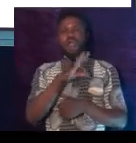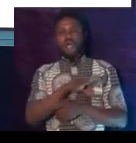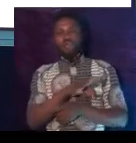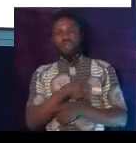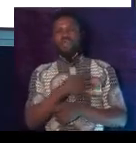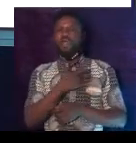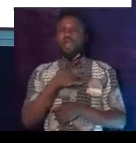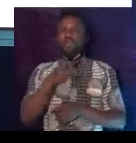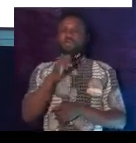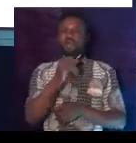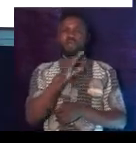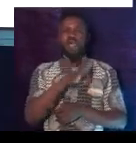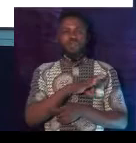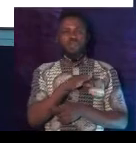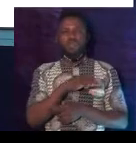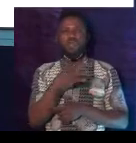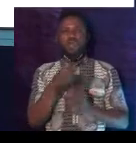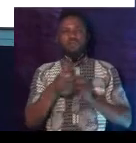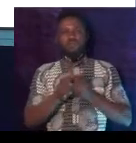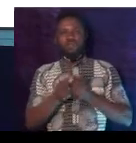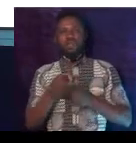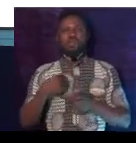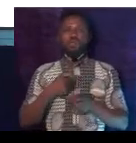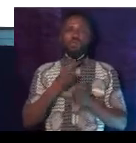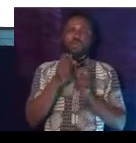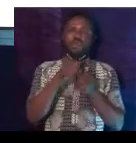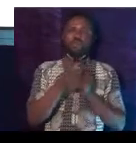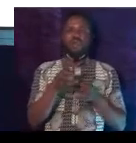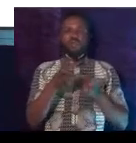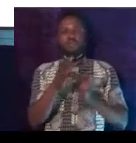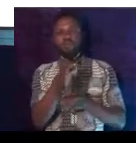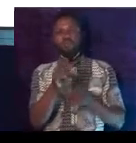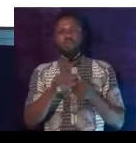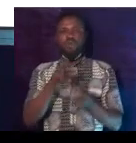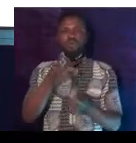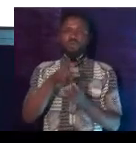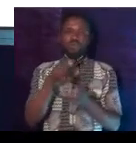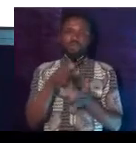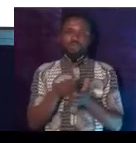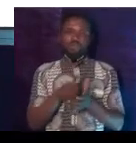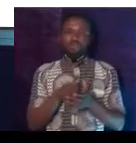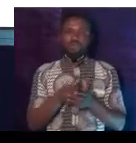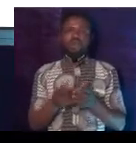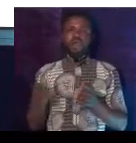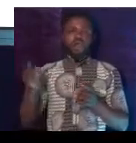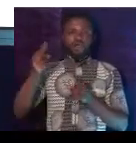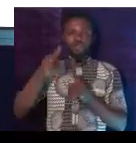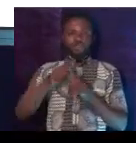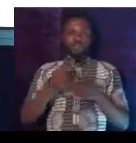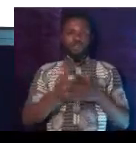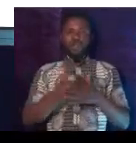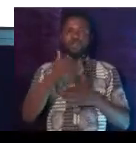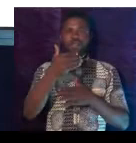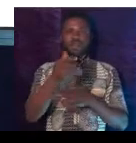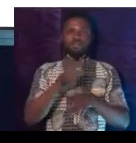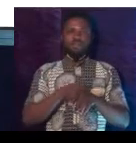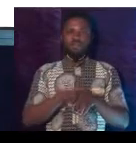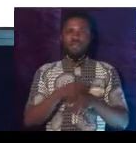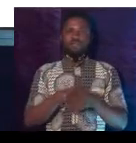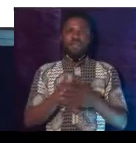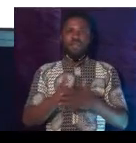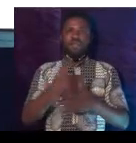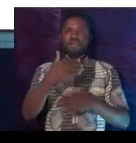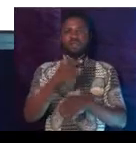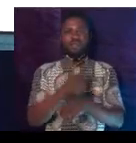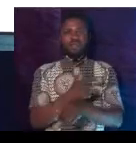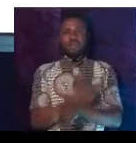and disadvantages of friction. We've talked about ways to reduce friction. Until next time,